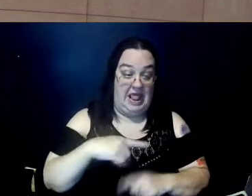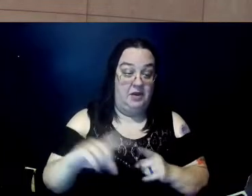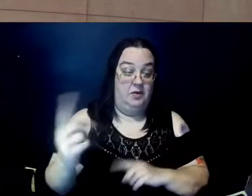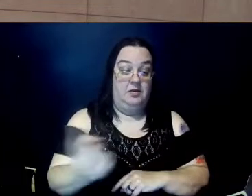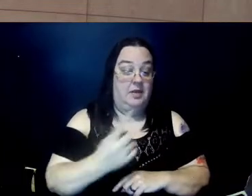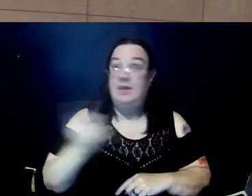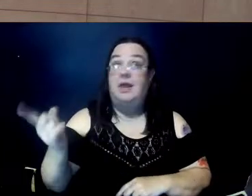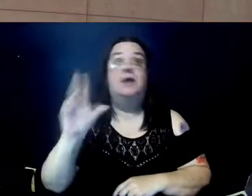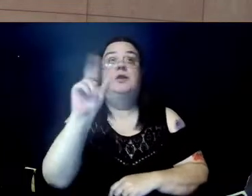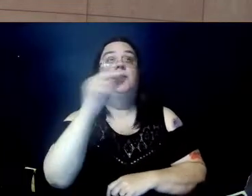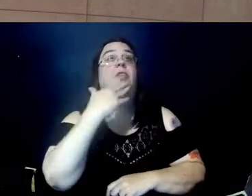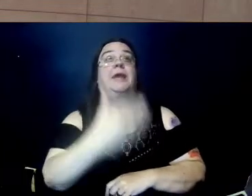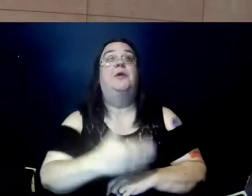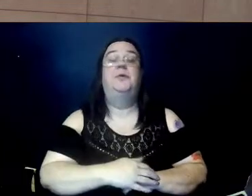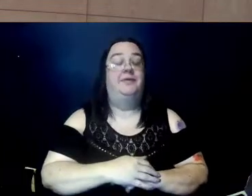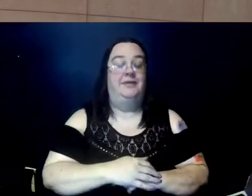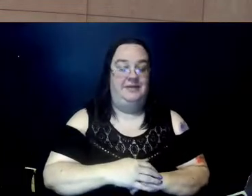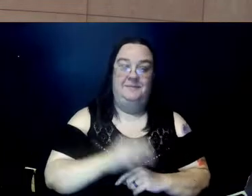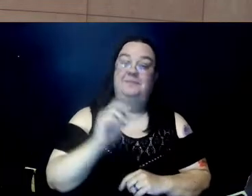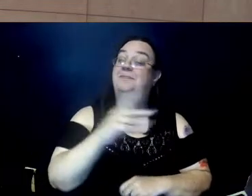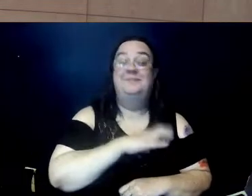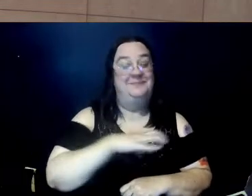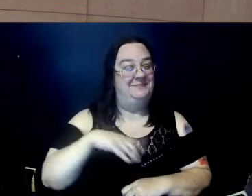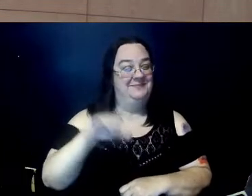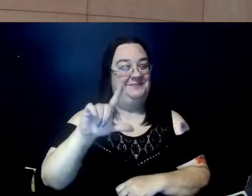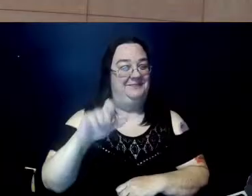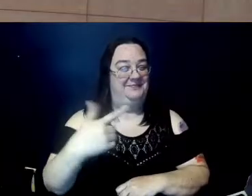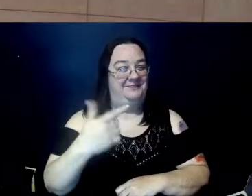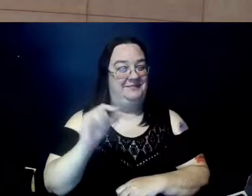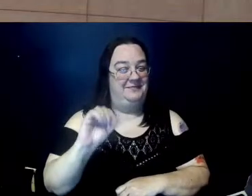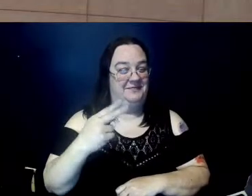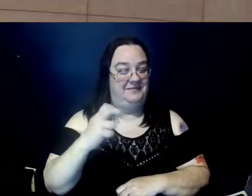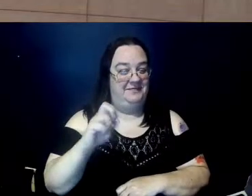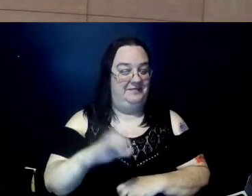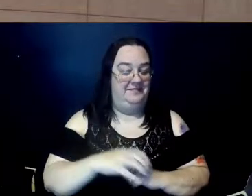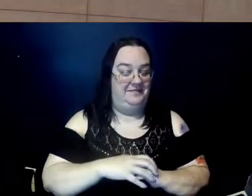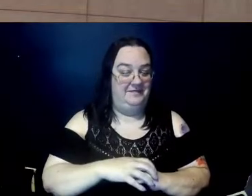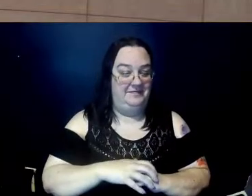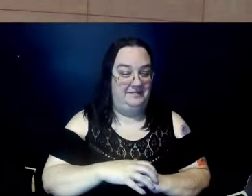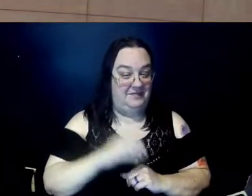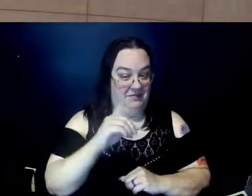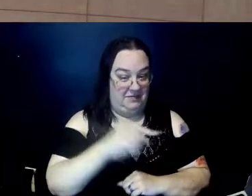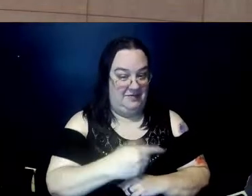All right. Councilmember LeGloheck, do you have my report? Yeah.